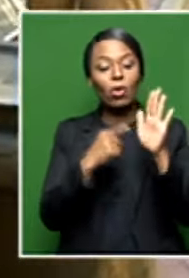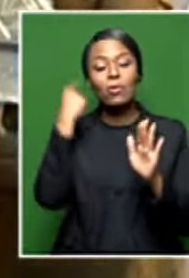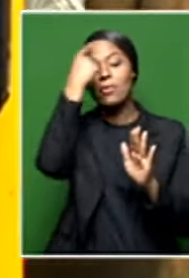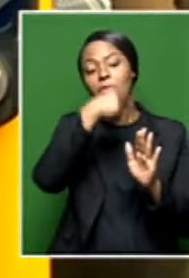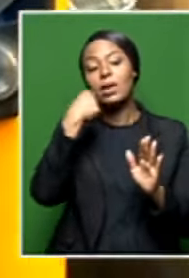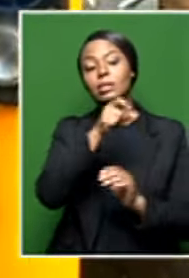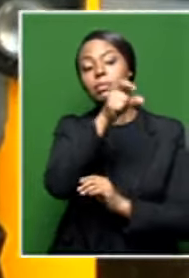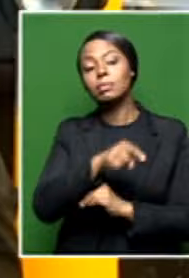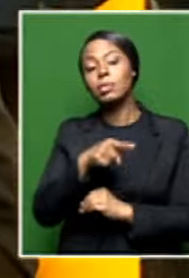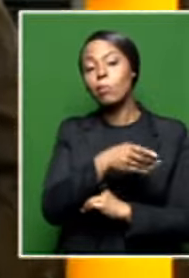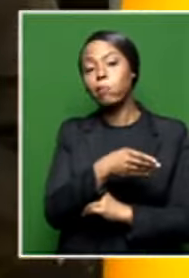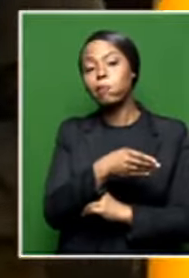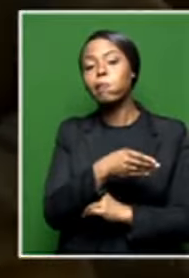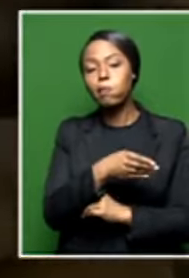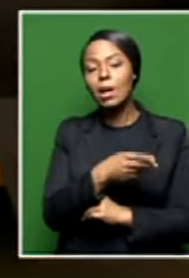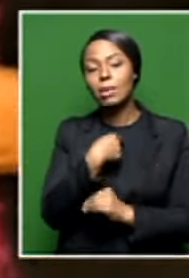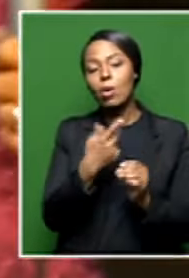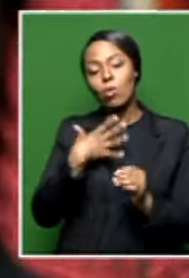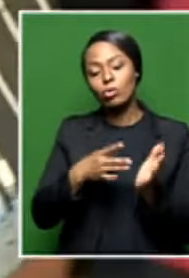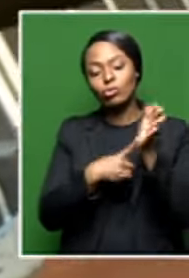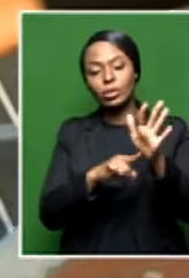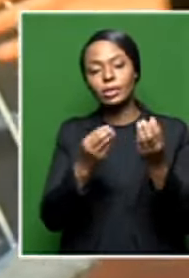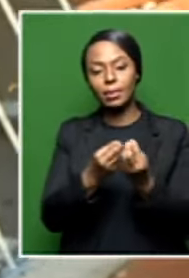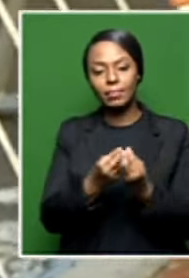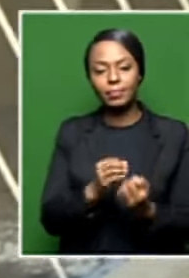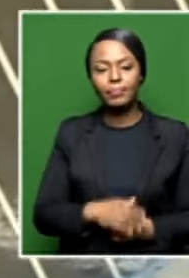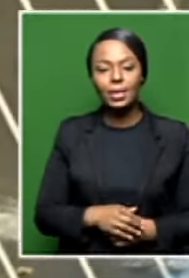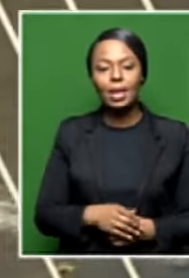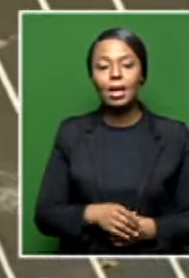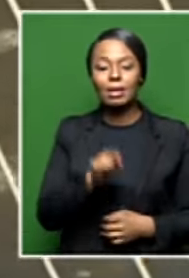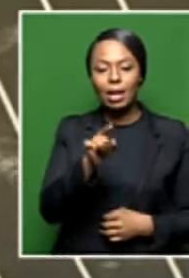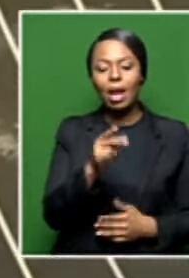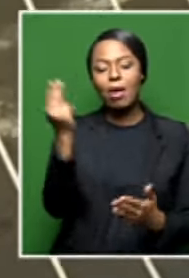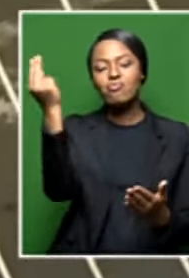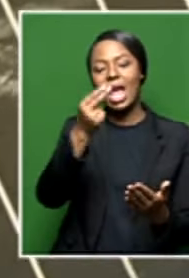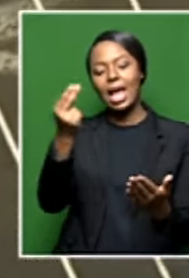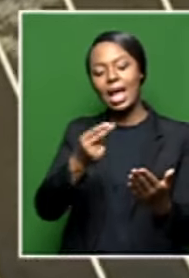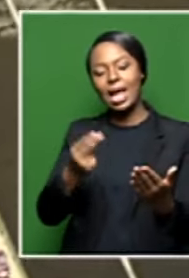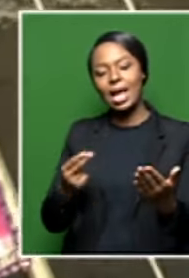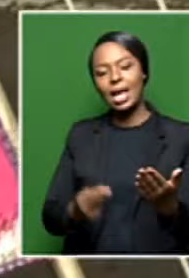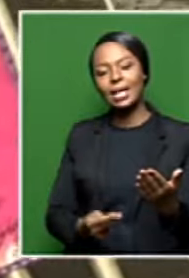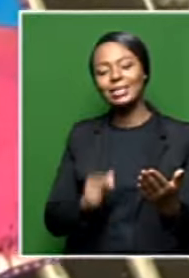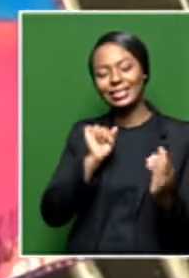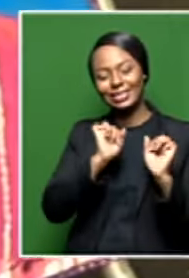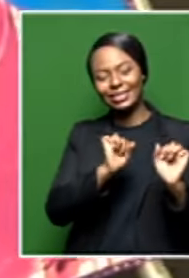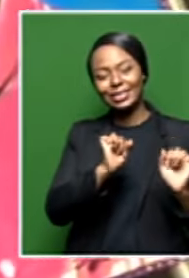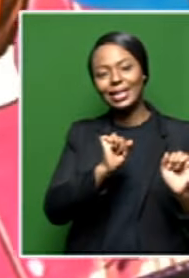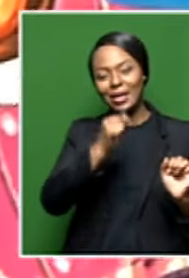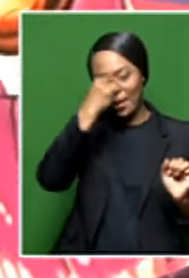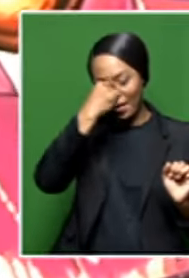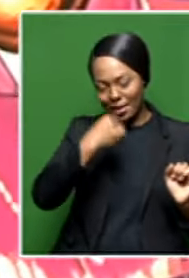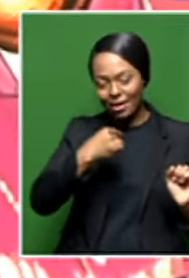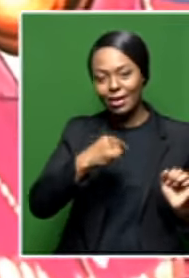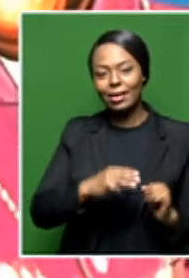me just show you what I saw. And of course, these are paintings here of Archbishop Emeritus Desmond Tutu, and